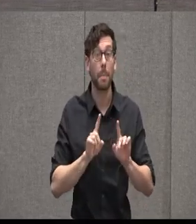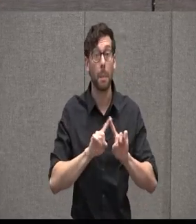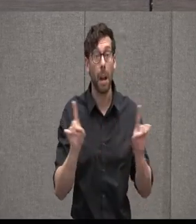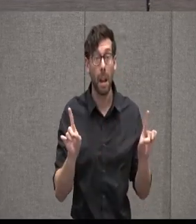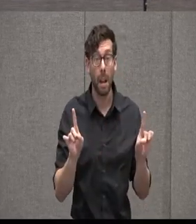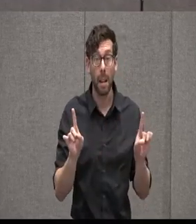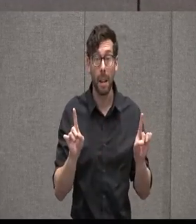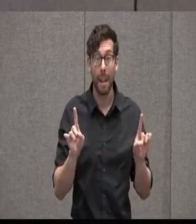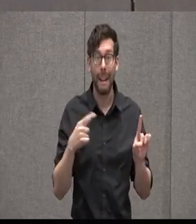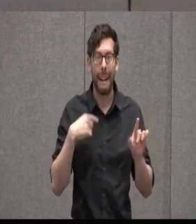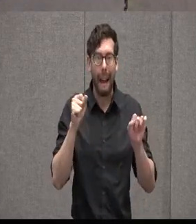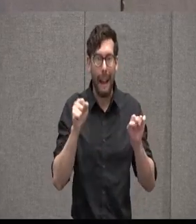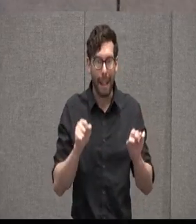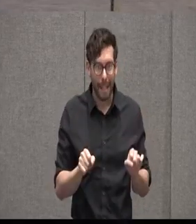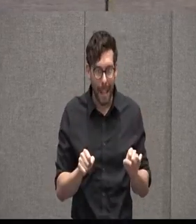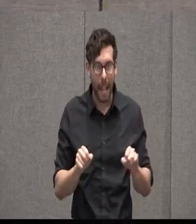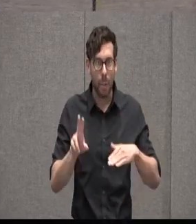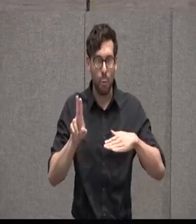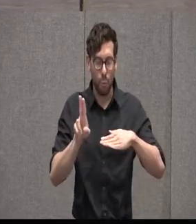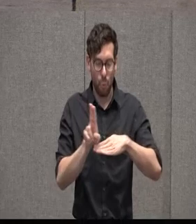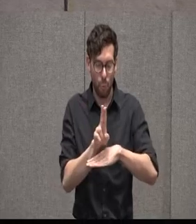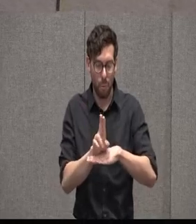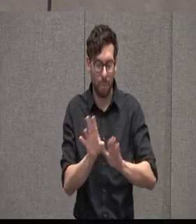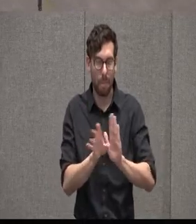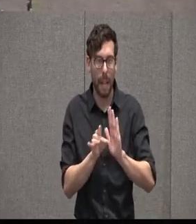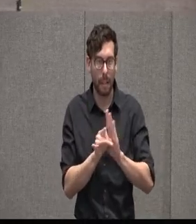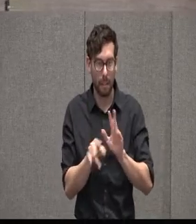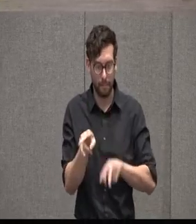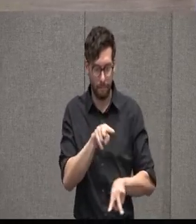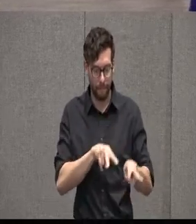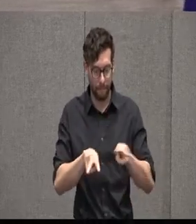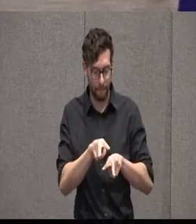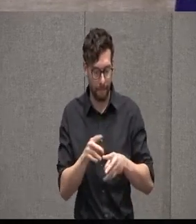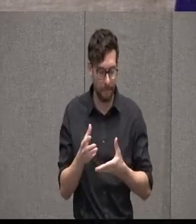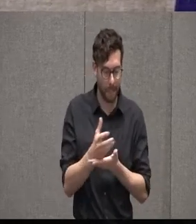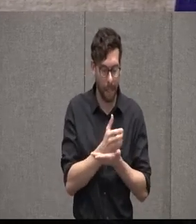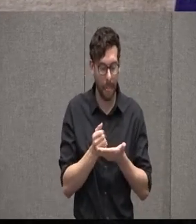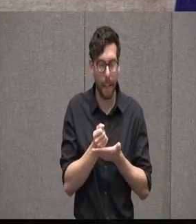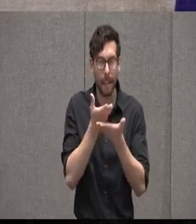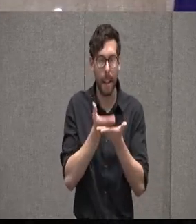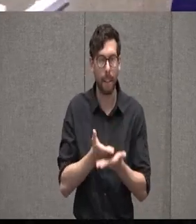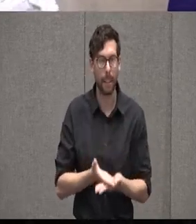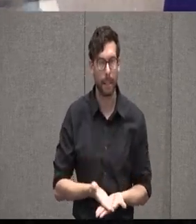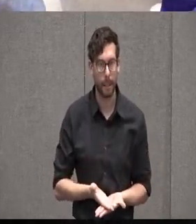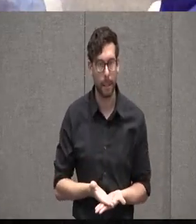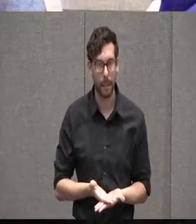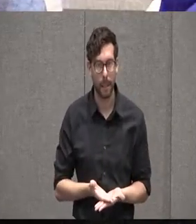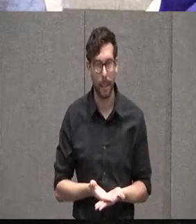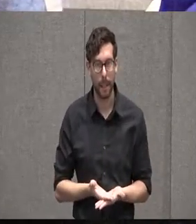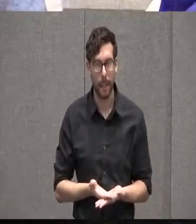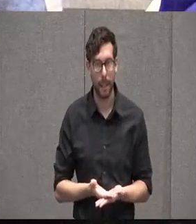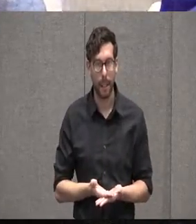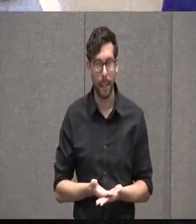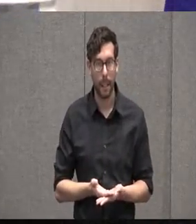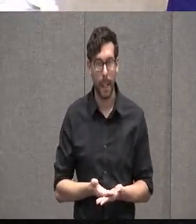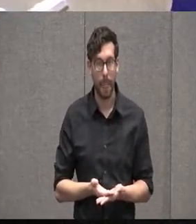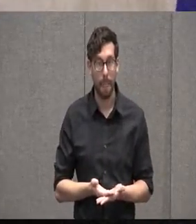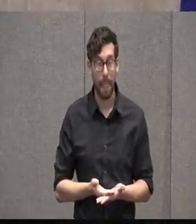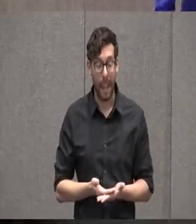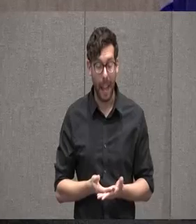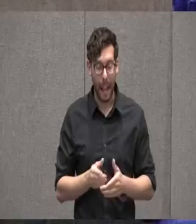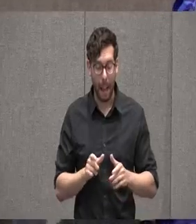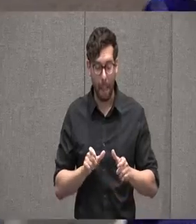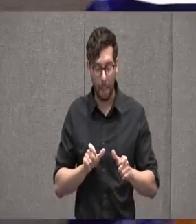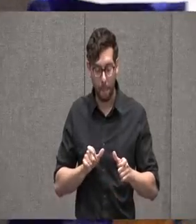to collect evidence and push these magnets without me actually doing